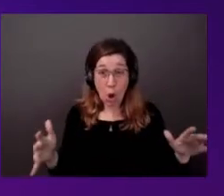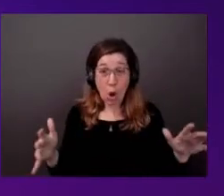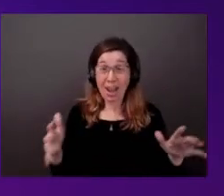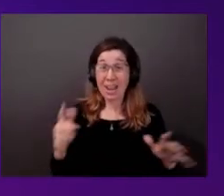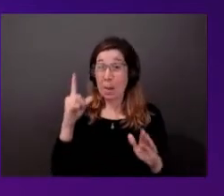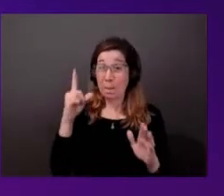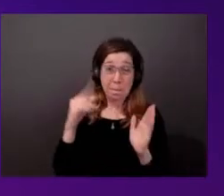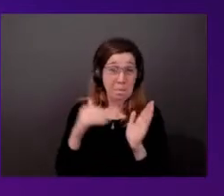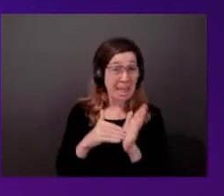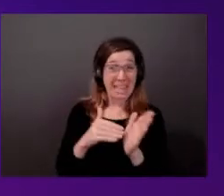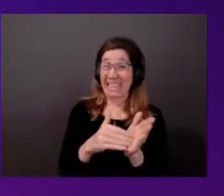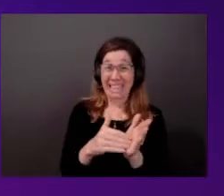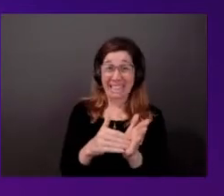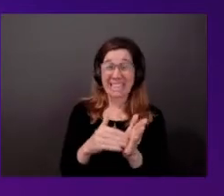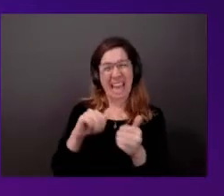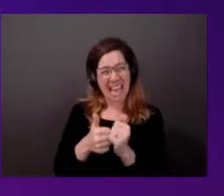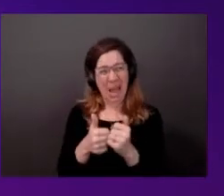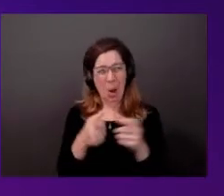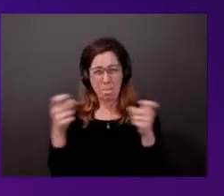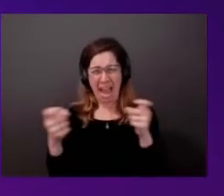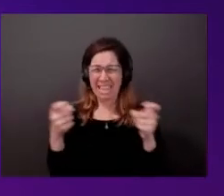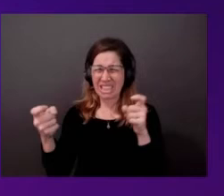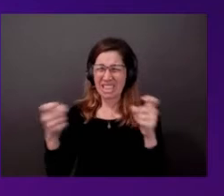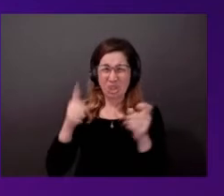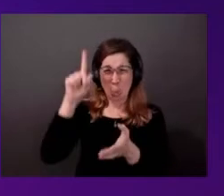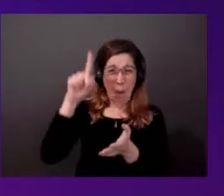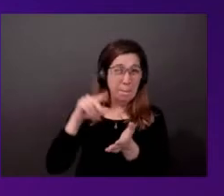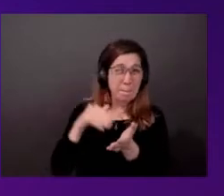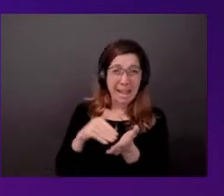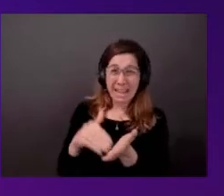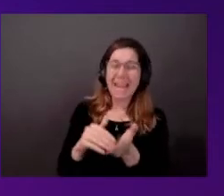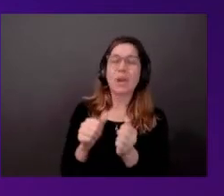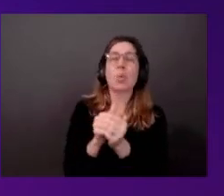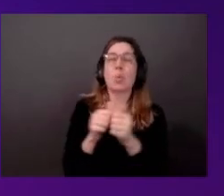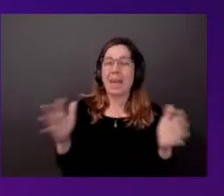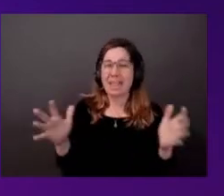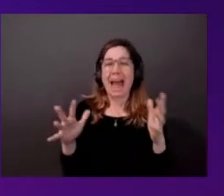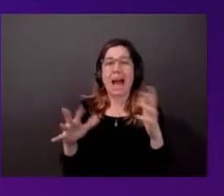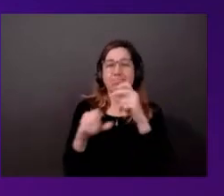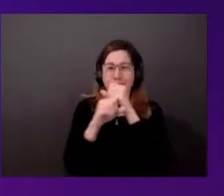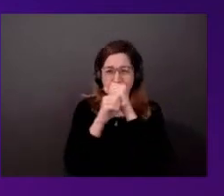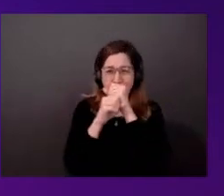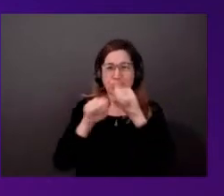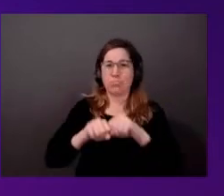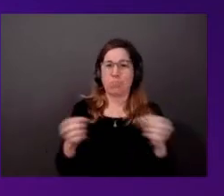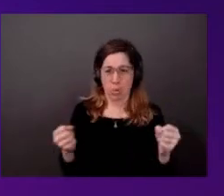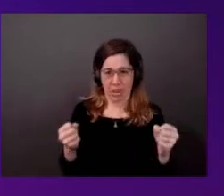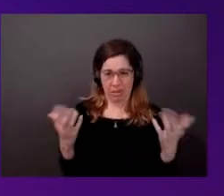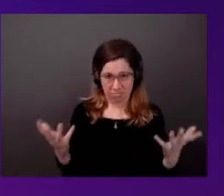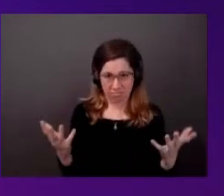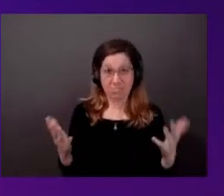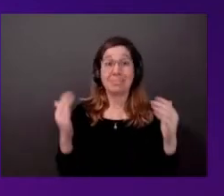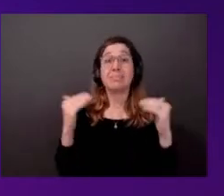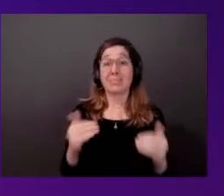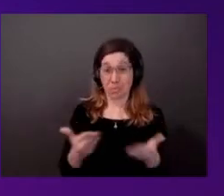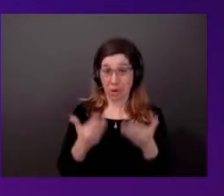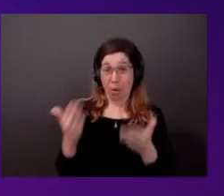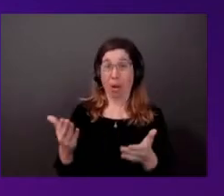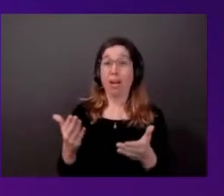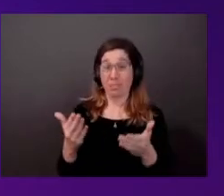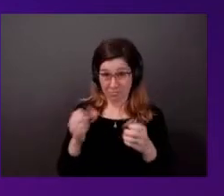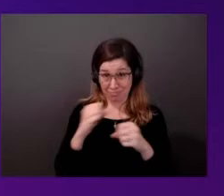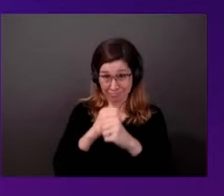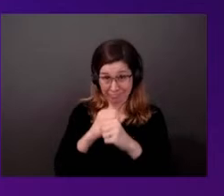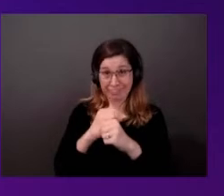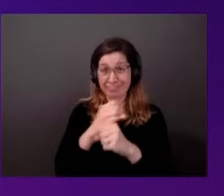scale without compromising on end-to-end security. AWS IoT offers services and solutions to help securely connect and manage